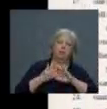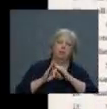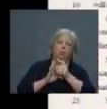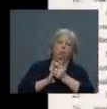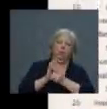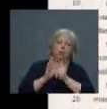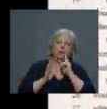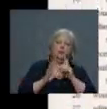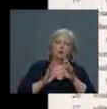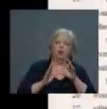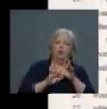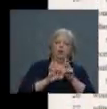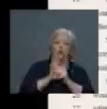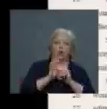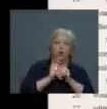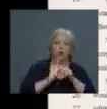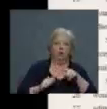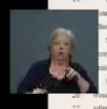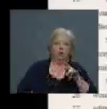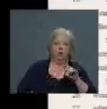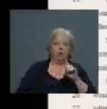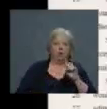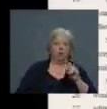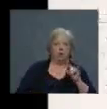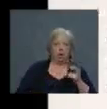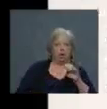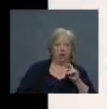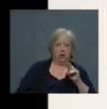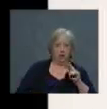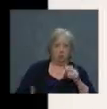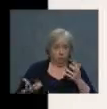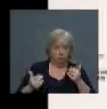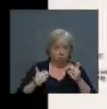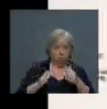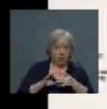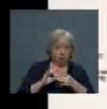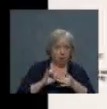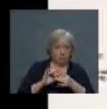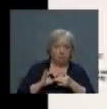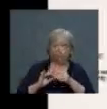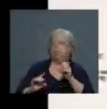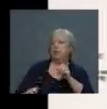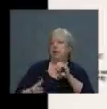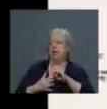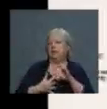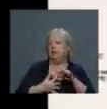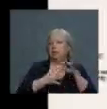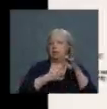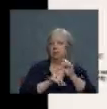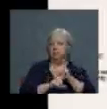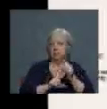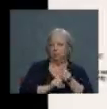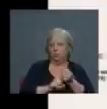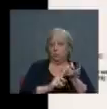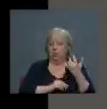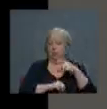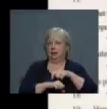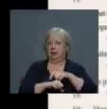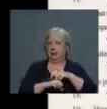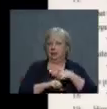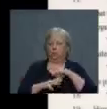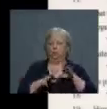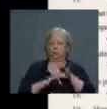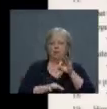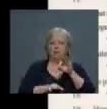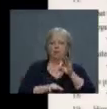go ahead and to that one? Yes. Pulaski County is a special situation. What we found this time, especially with